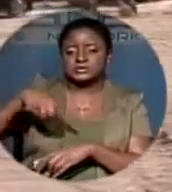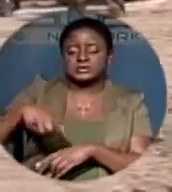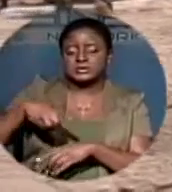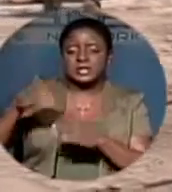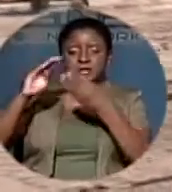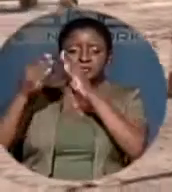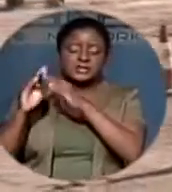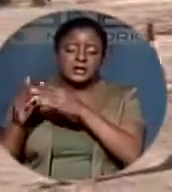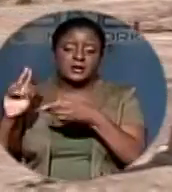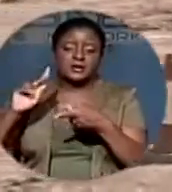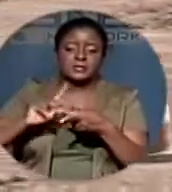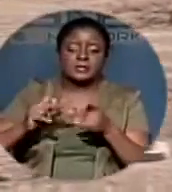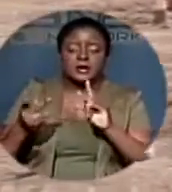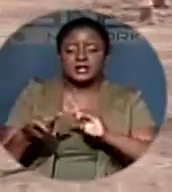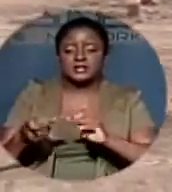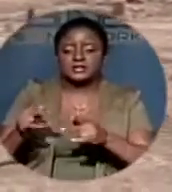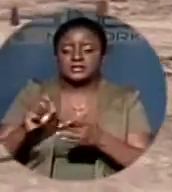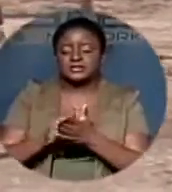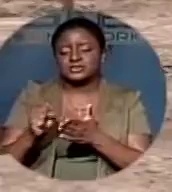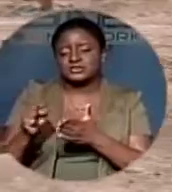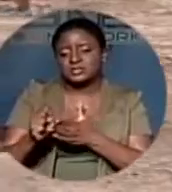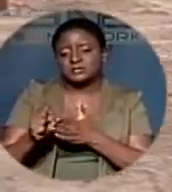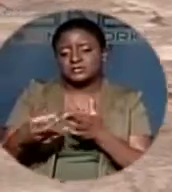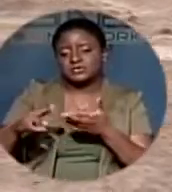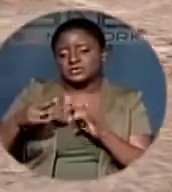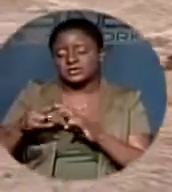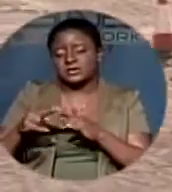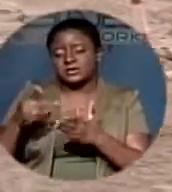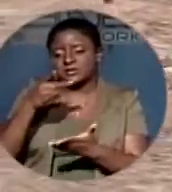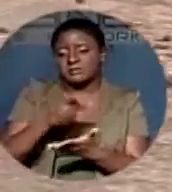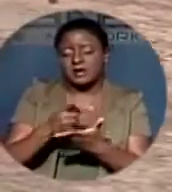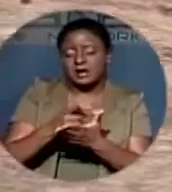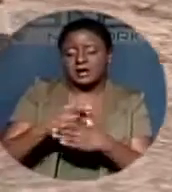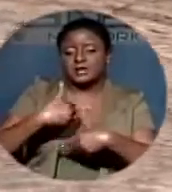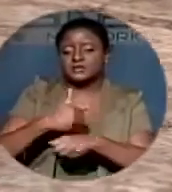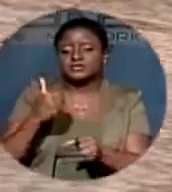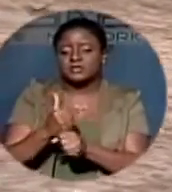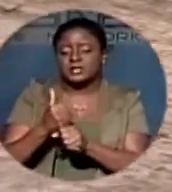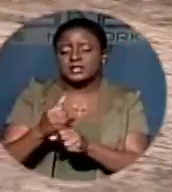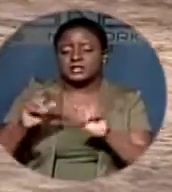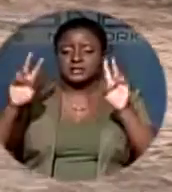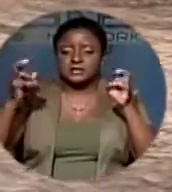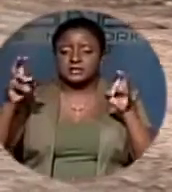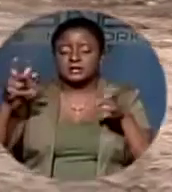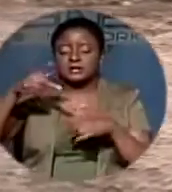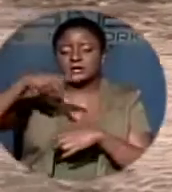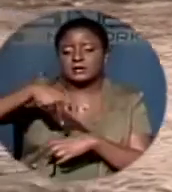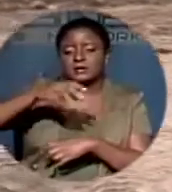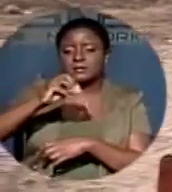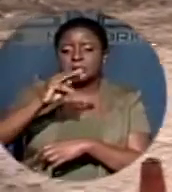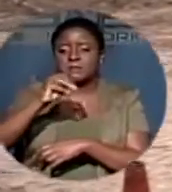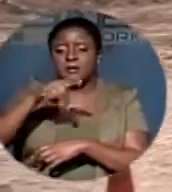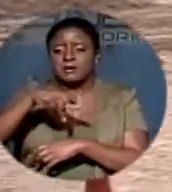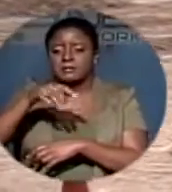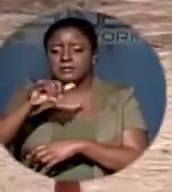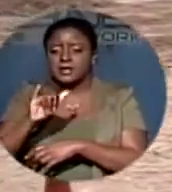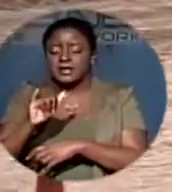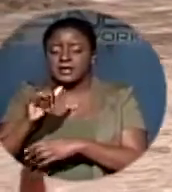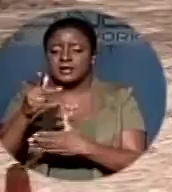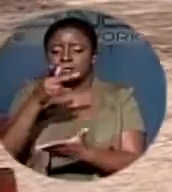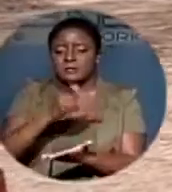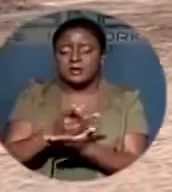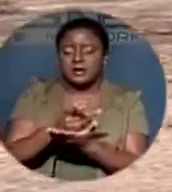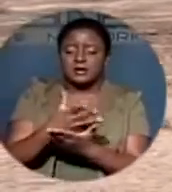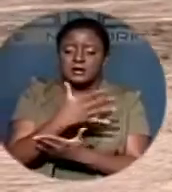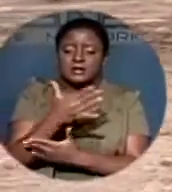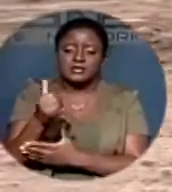they're restoring the park and creating what we're going to call Pompeii Park. They wanted to start in October, and of course that was a bit